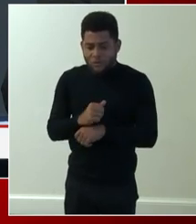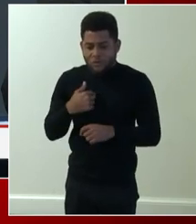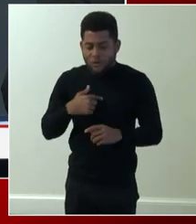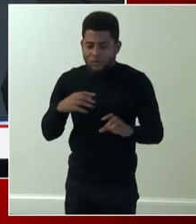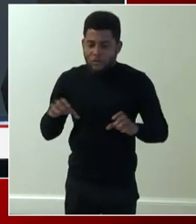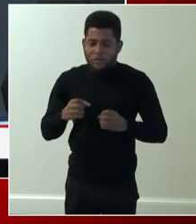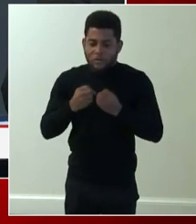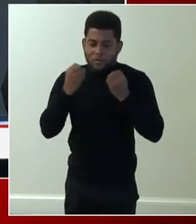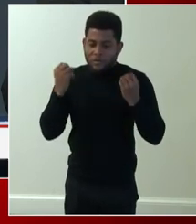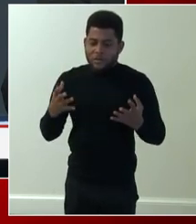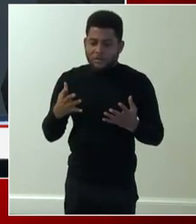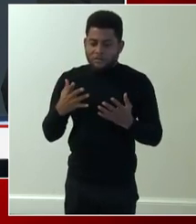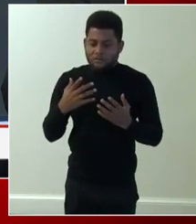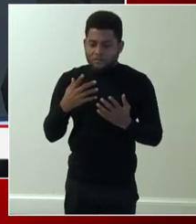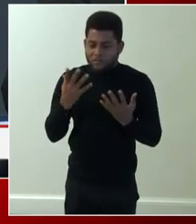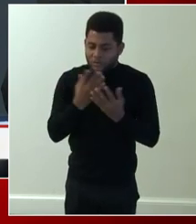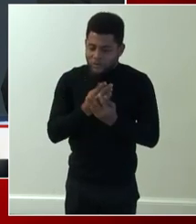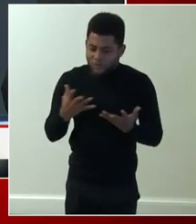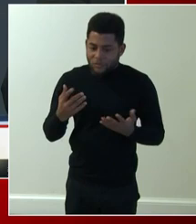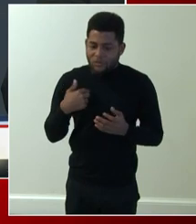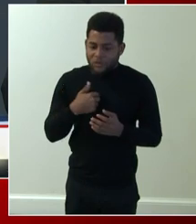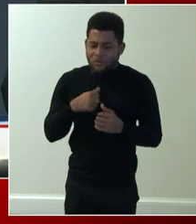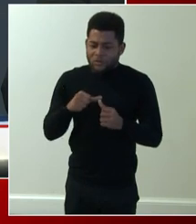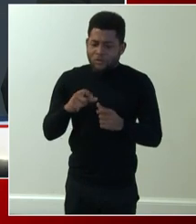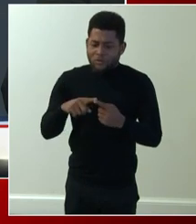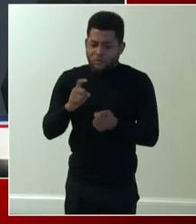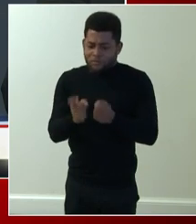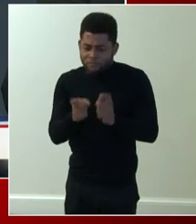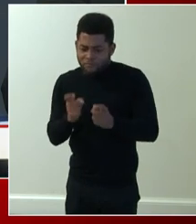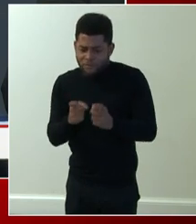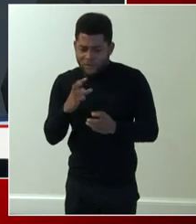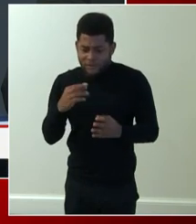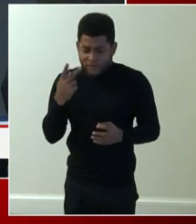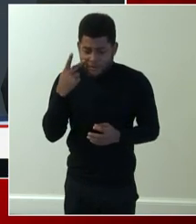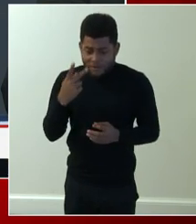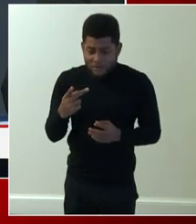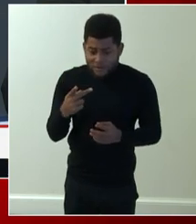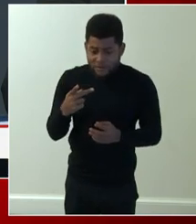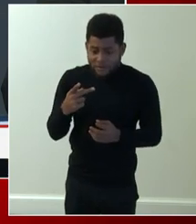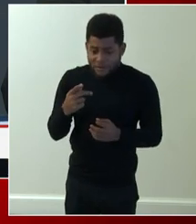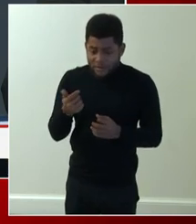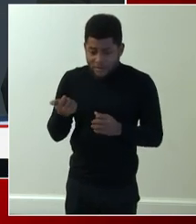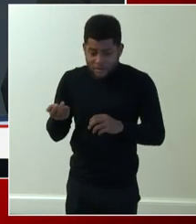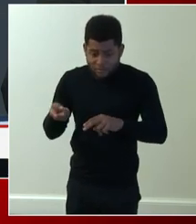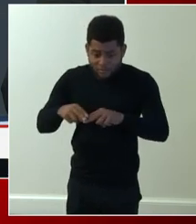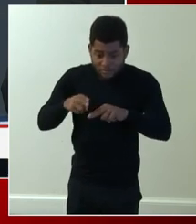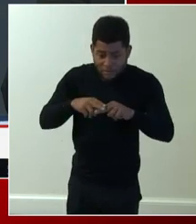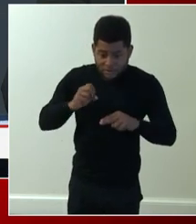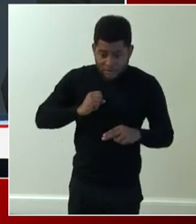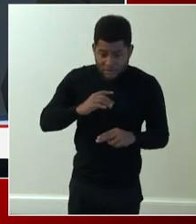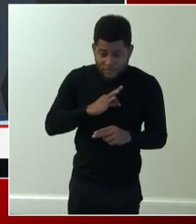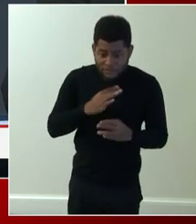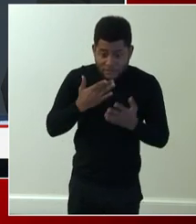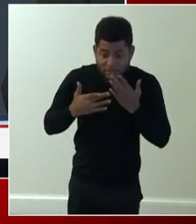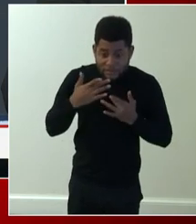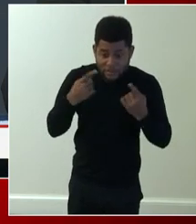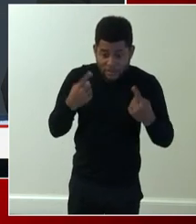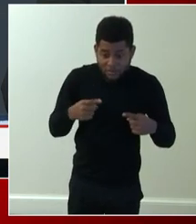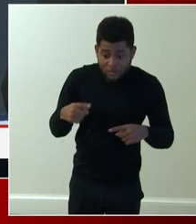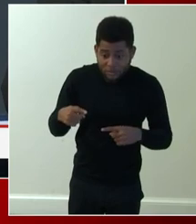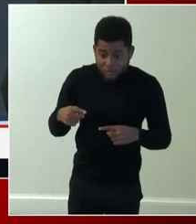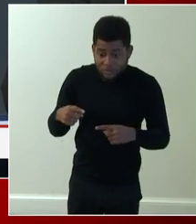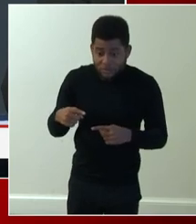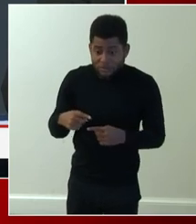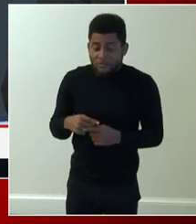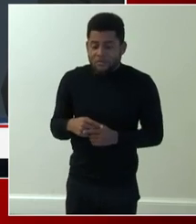and will continue to make modifications if they see case rates go up and staff shortages occur. And then, if I could stay